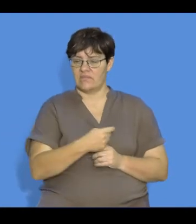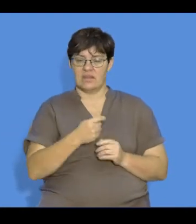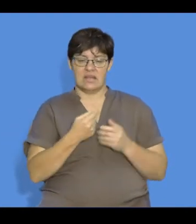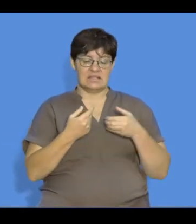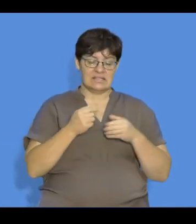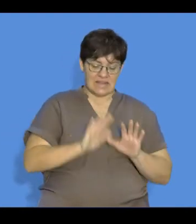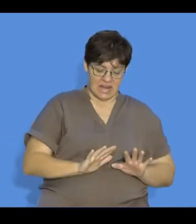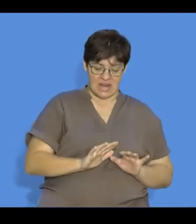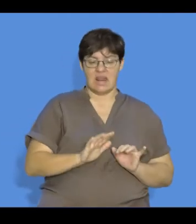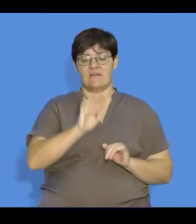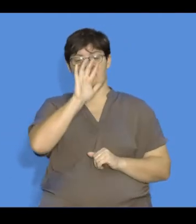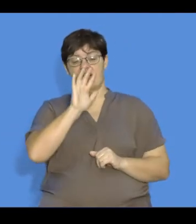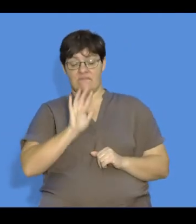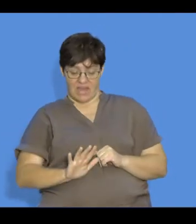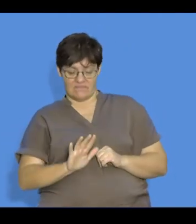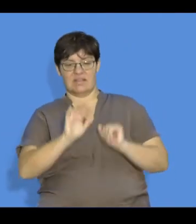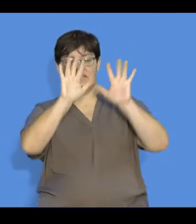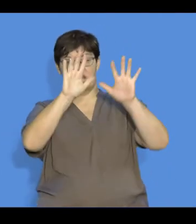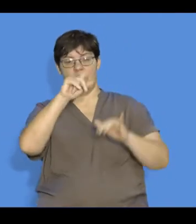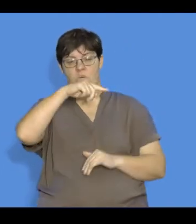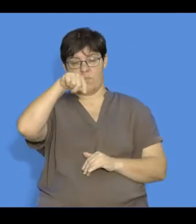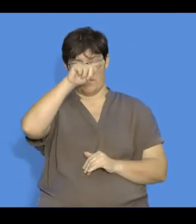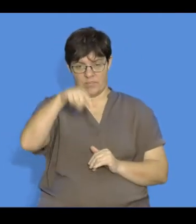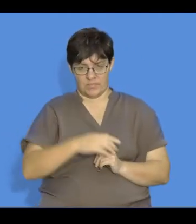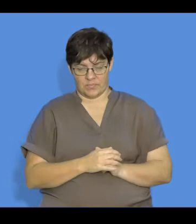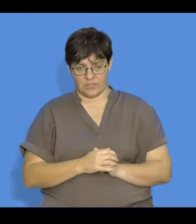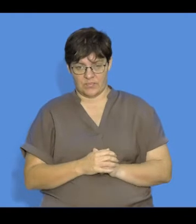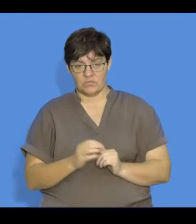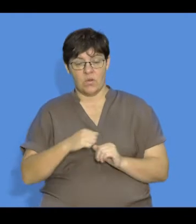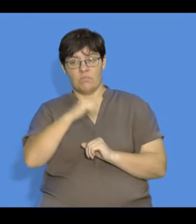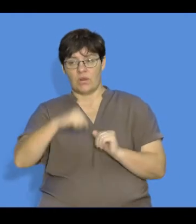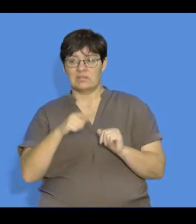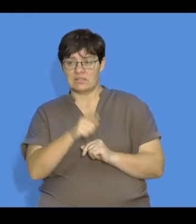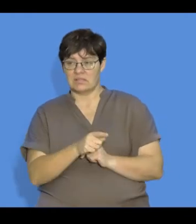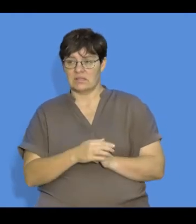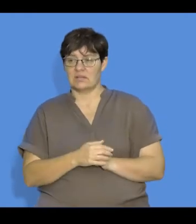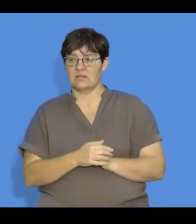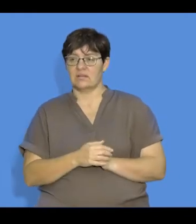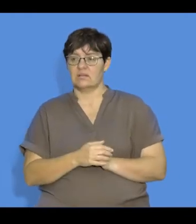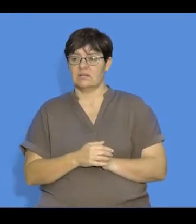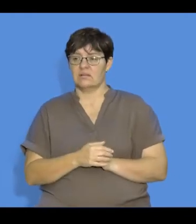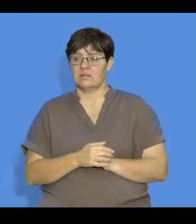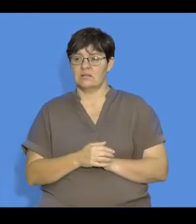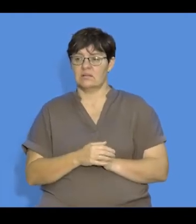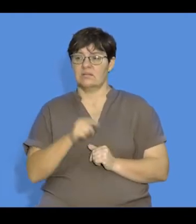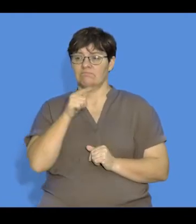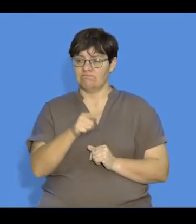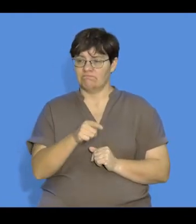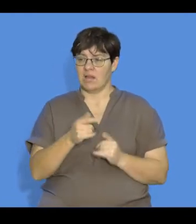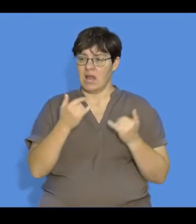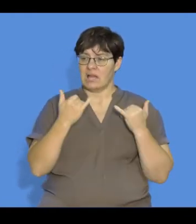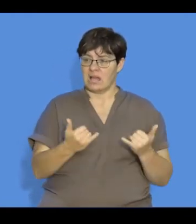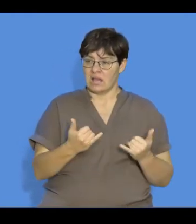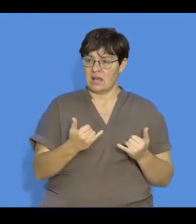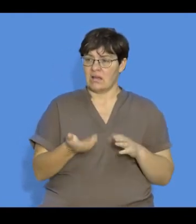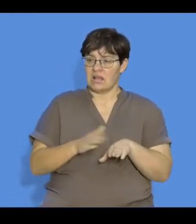ohm resistor. Very, very important. Okay, so in a branch circuit, current divides, that's a fact, between the resistors connected